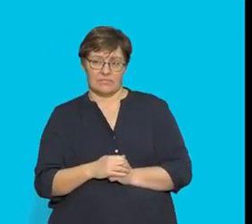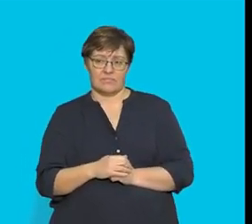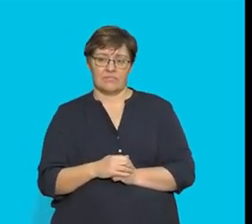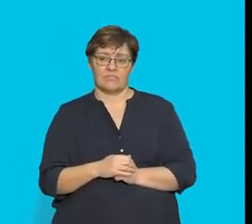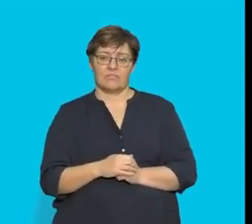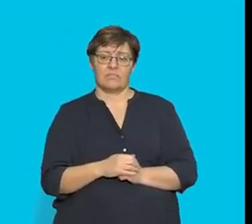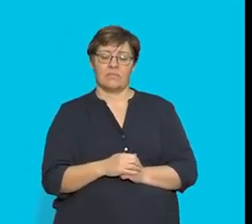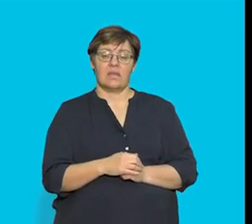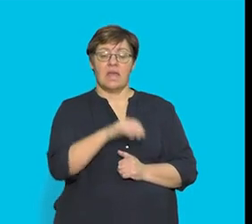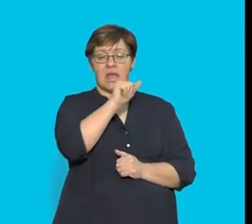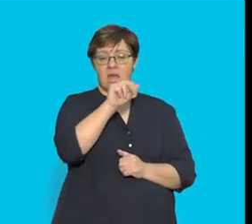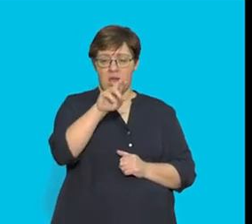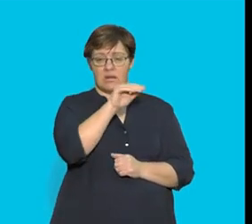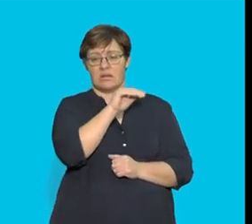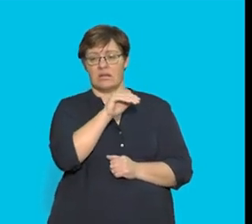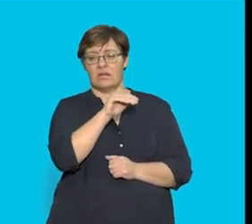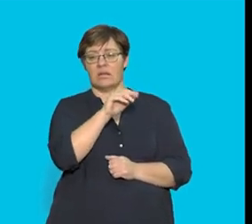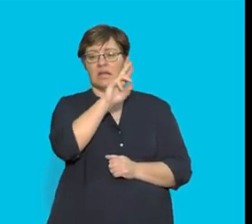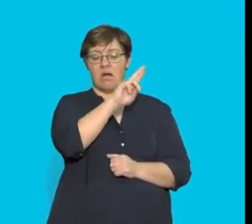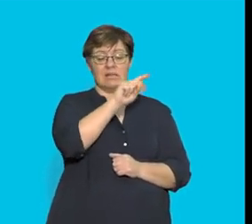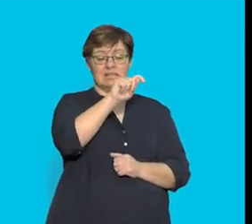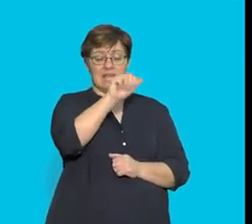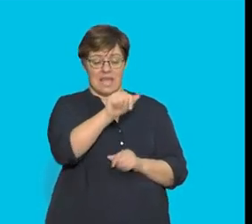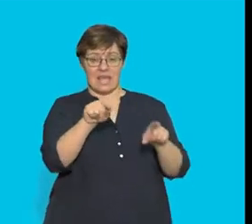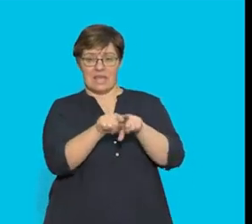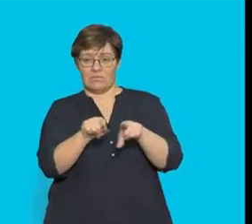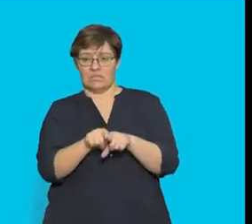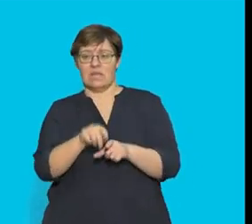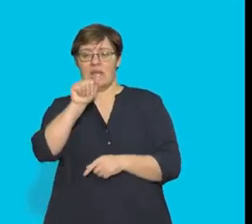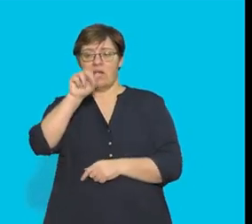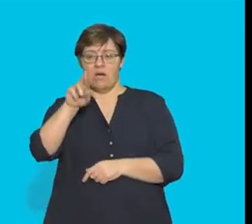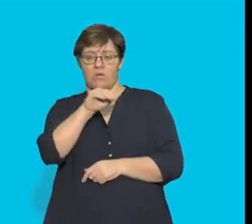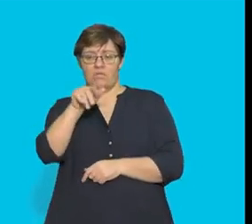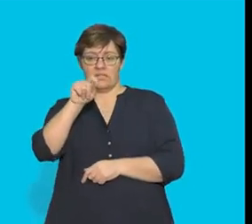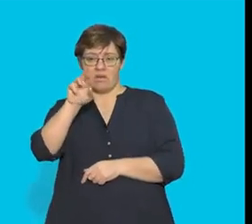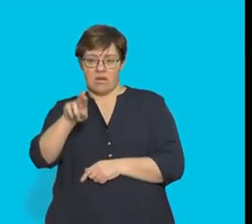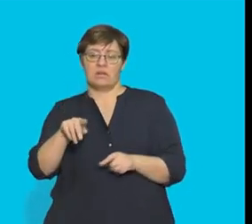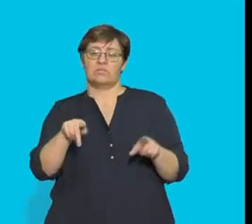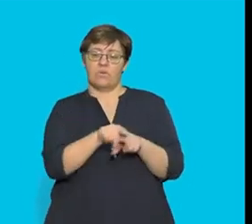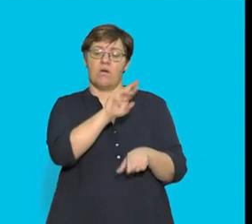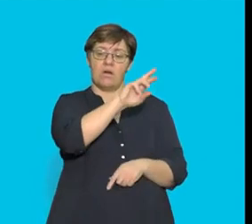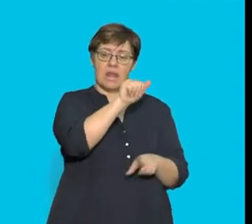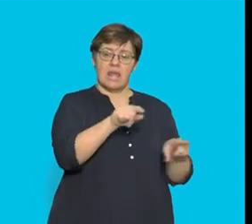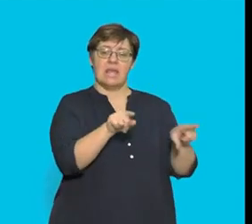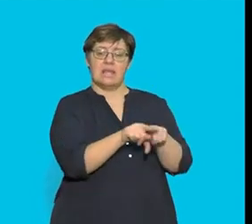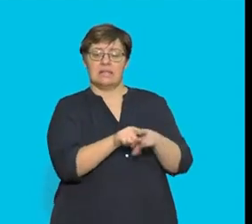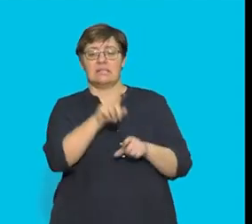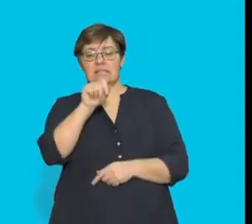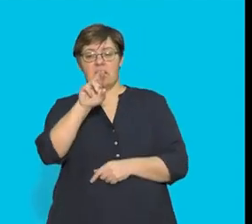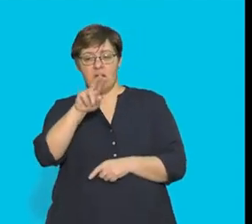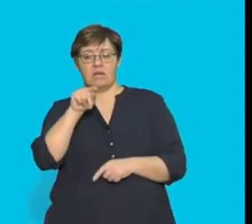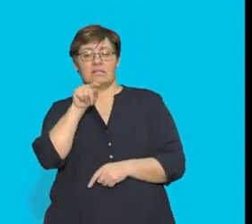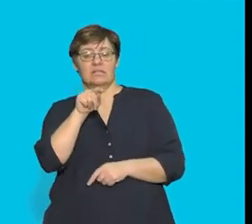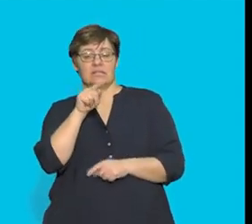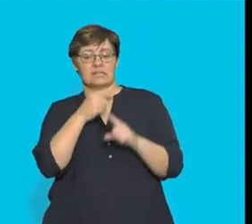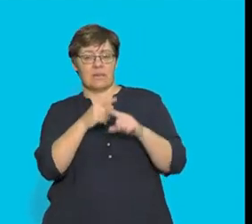Okay, so RA will equal to TR times sine of theta. And remember that we found TR in the